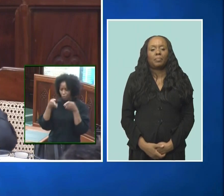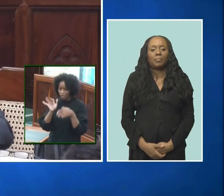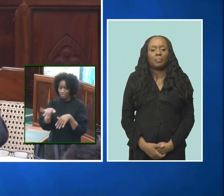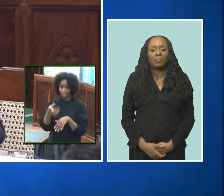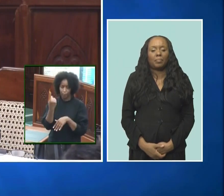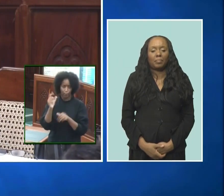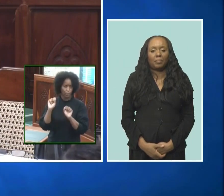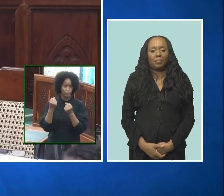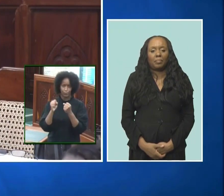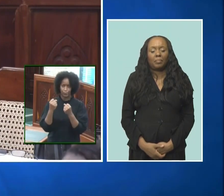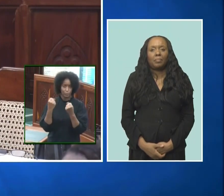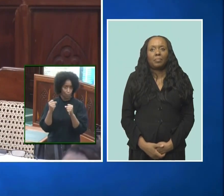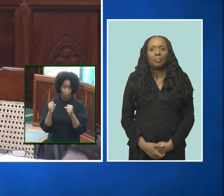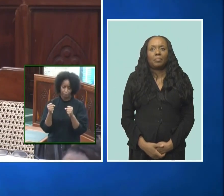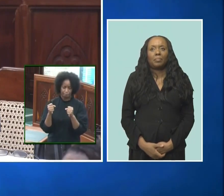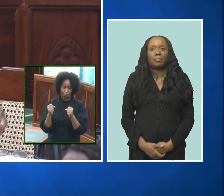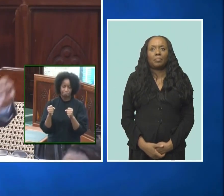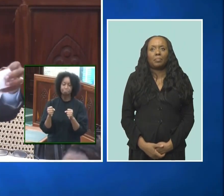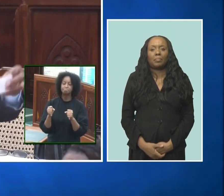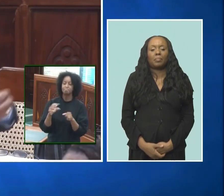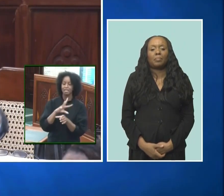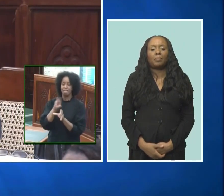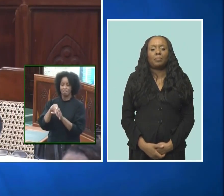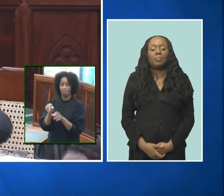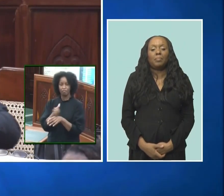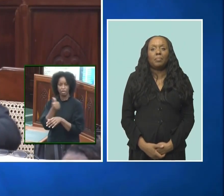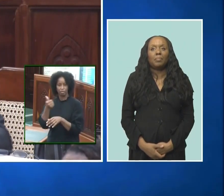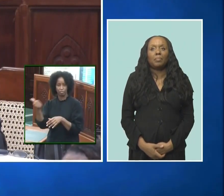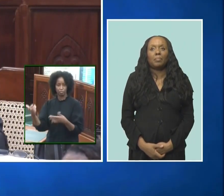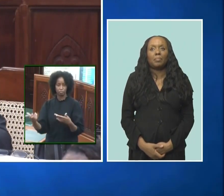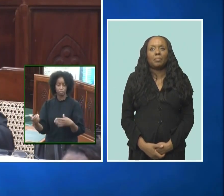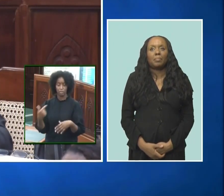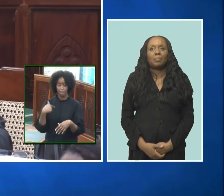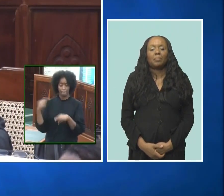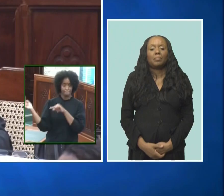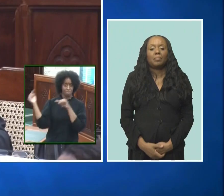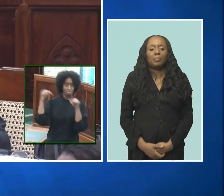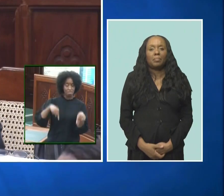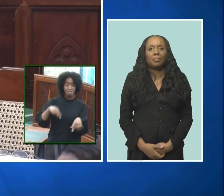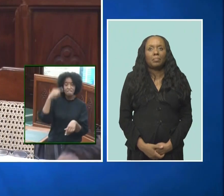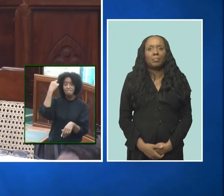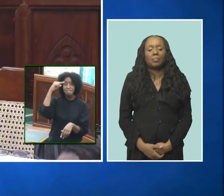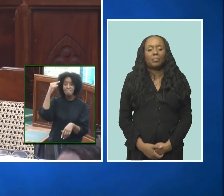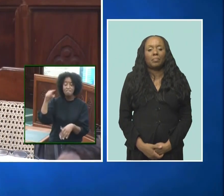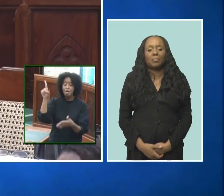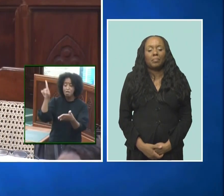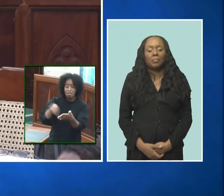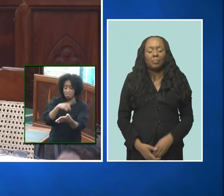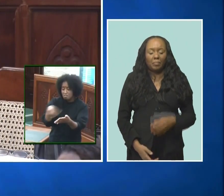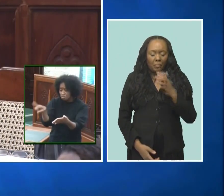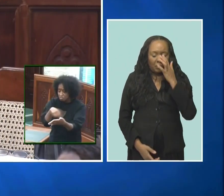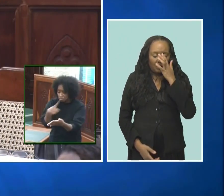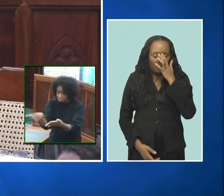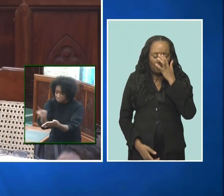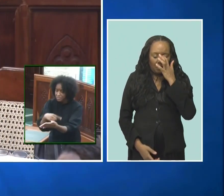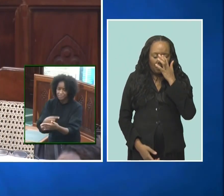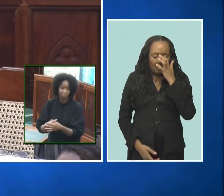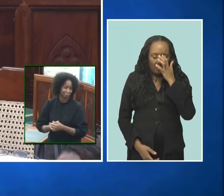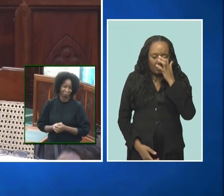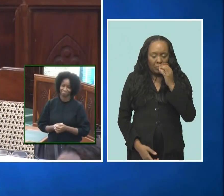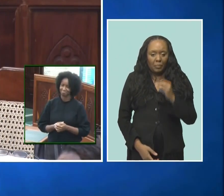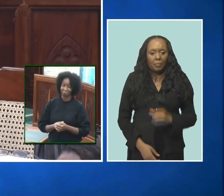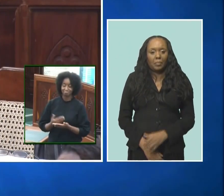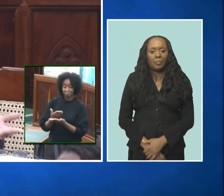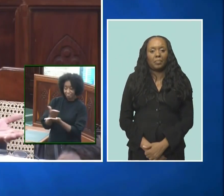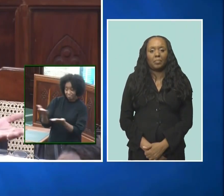I don't come here to criticize for the sake of criticizing. Where some praise is due, the government will get praise. And if the netball